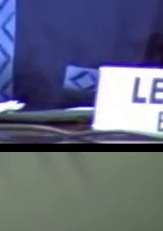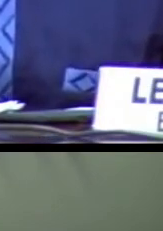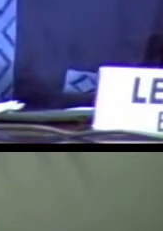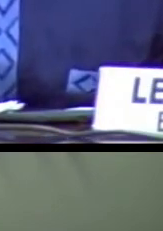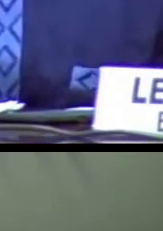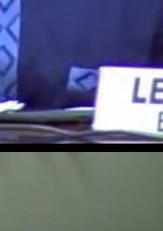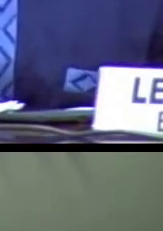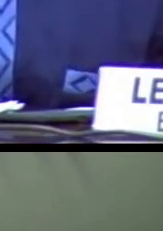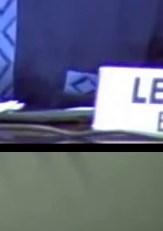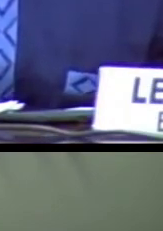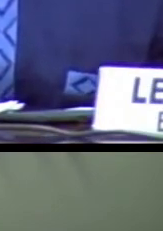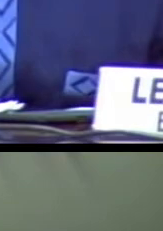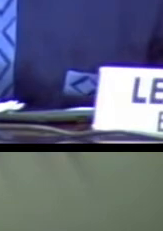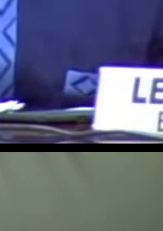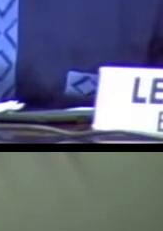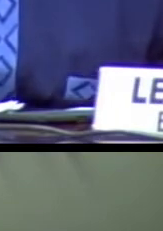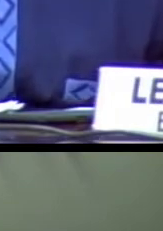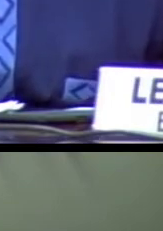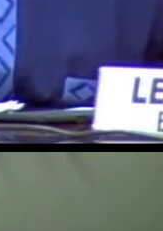to kill him.